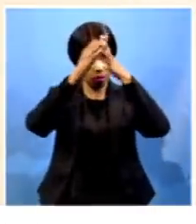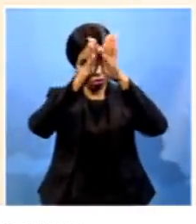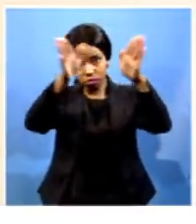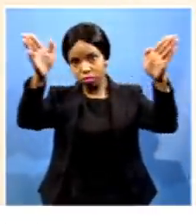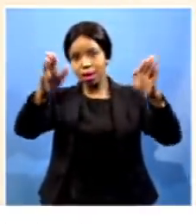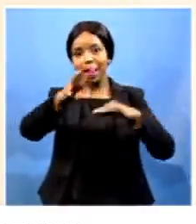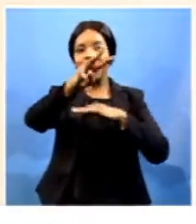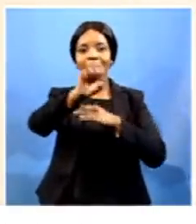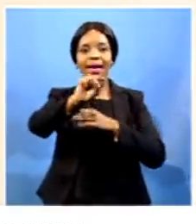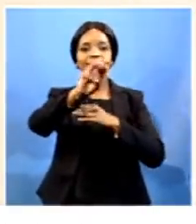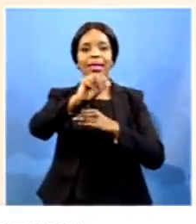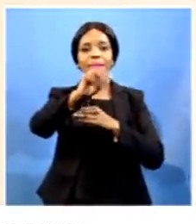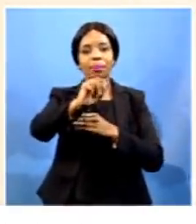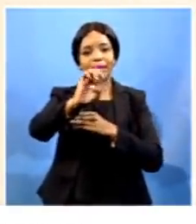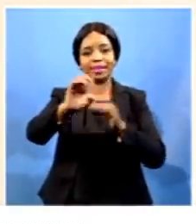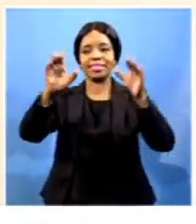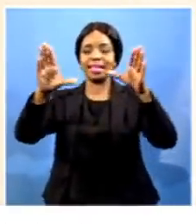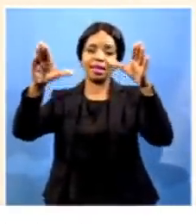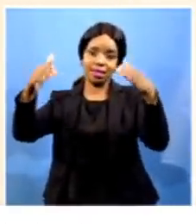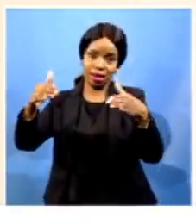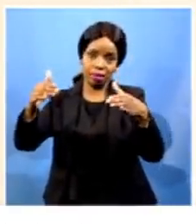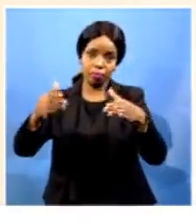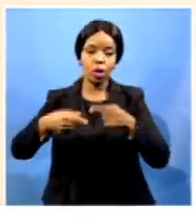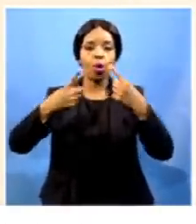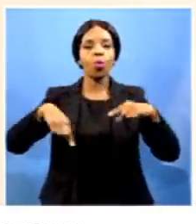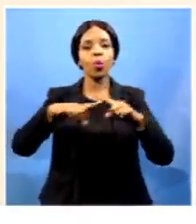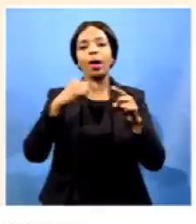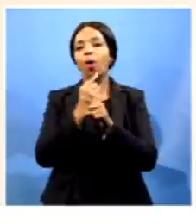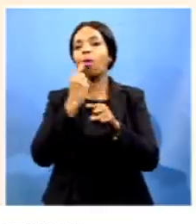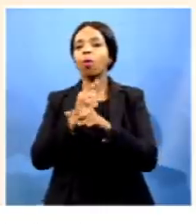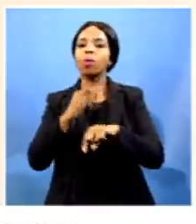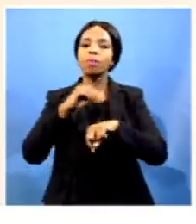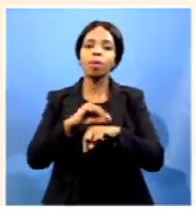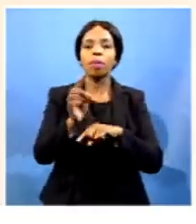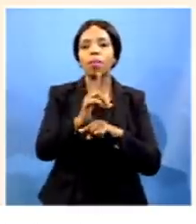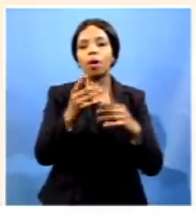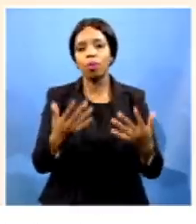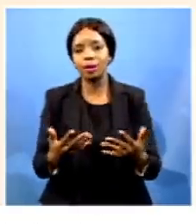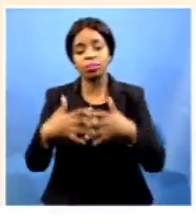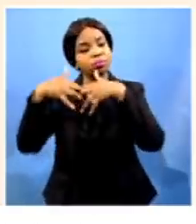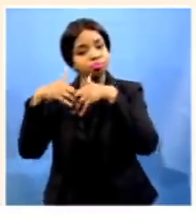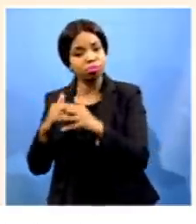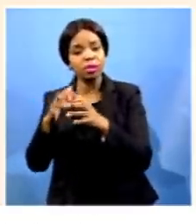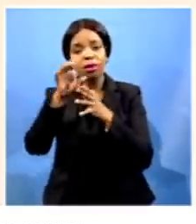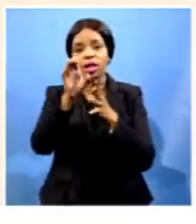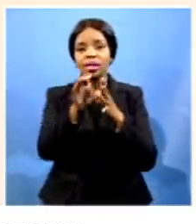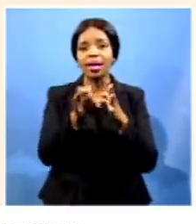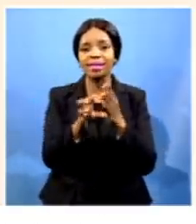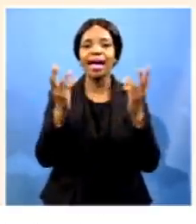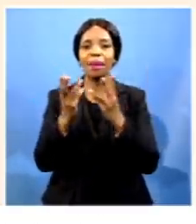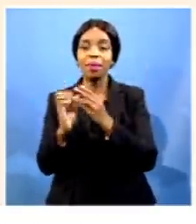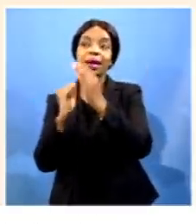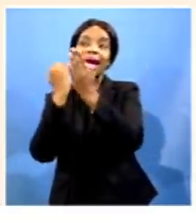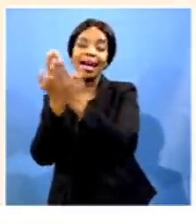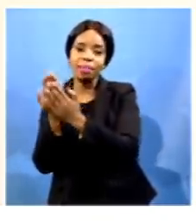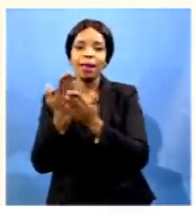saying, our biggest worry has always been that when you set up a criteria for people to actually apply, you tend to forget those small